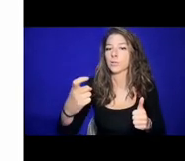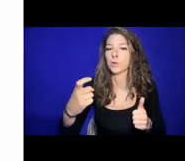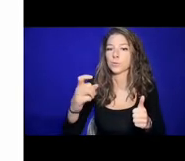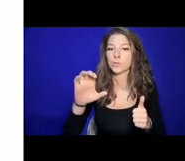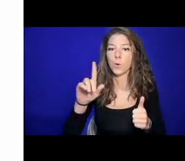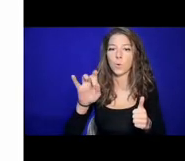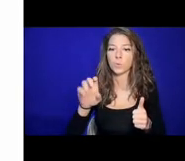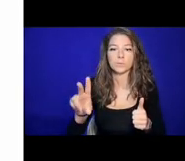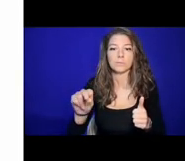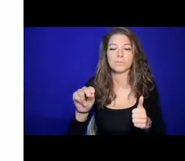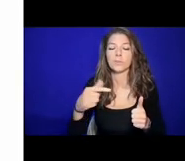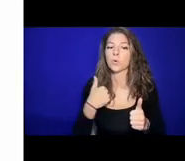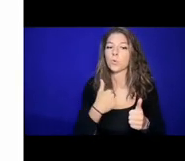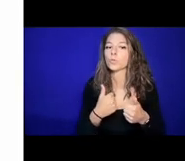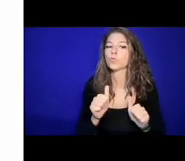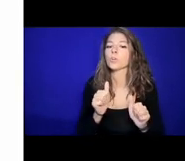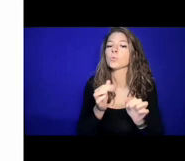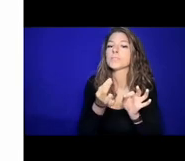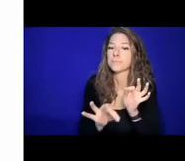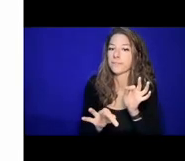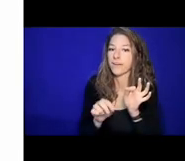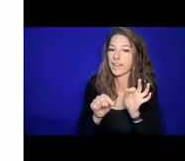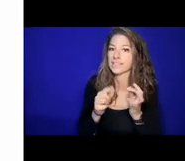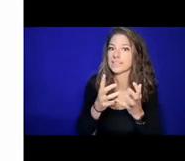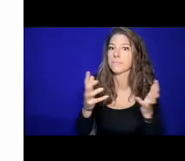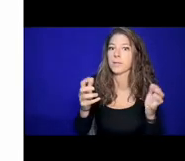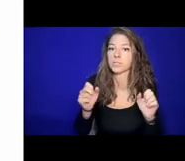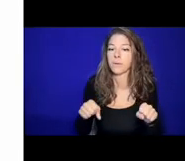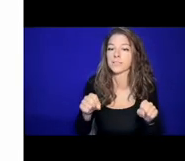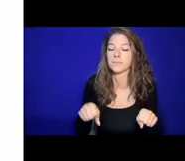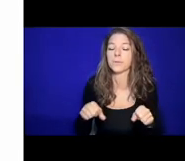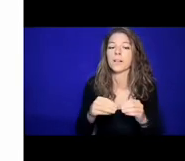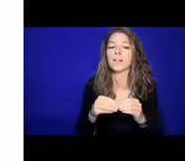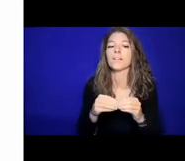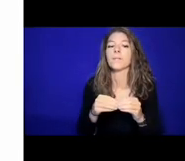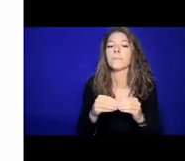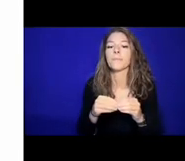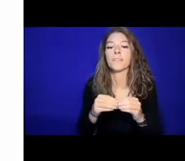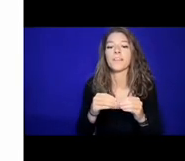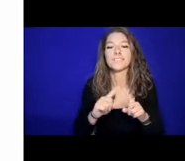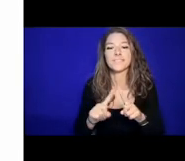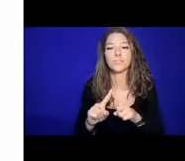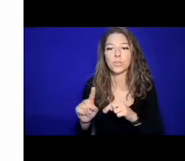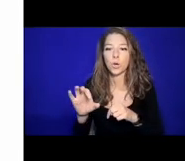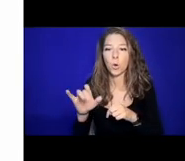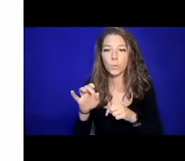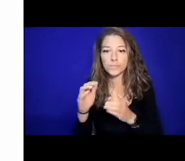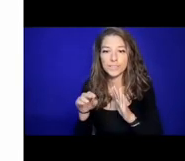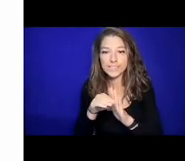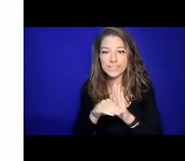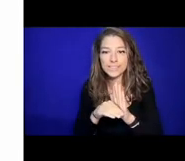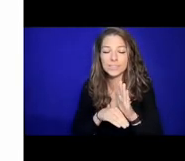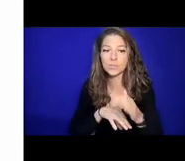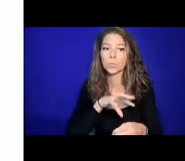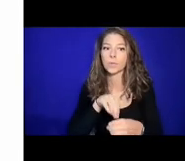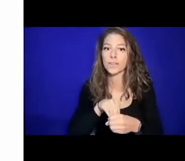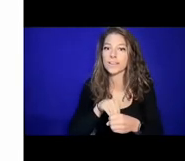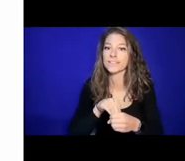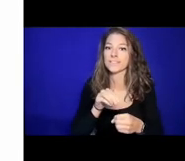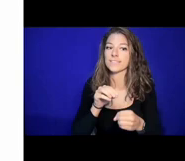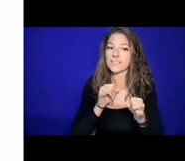diagnosis code. We're trying to simplify this as much as possible. There are various codes listed with